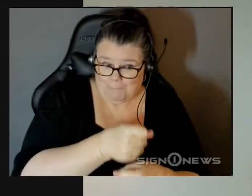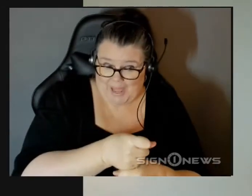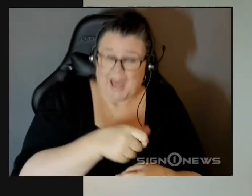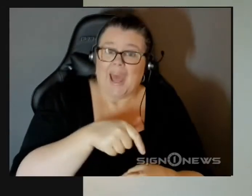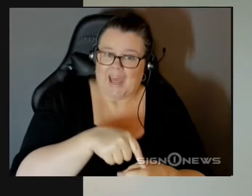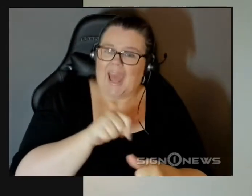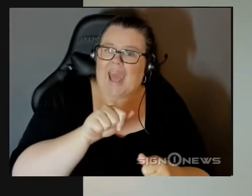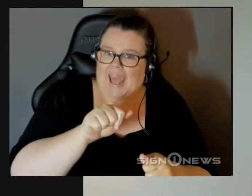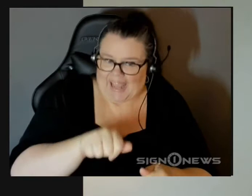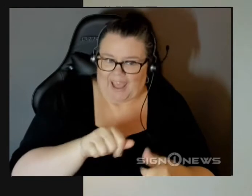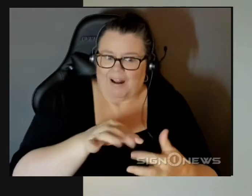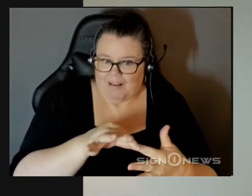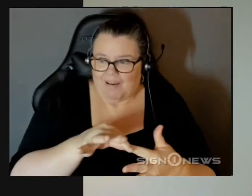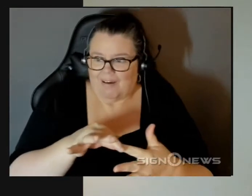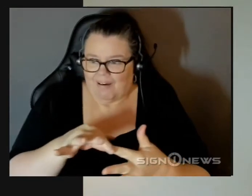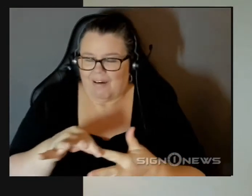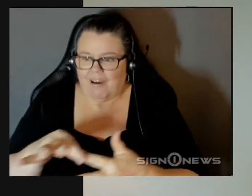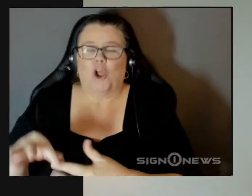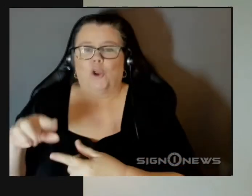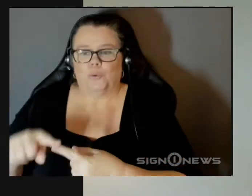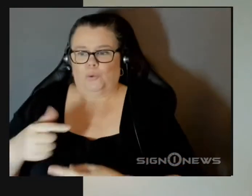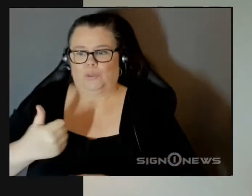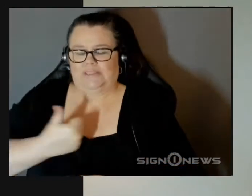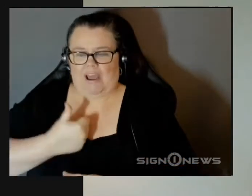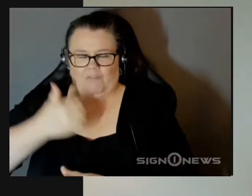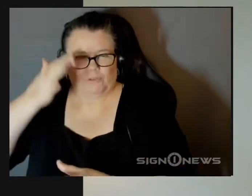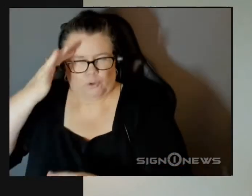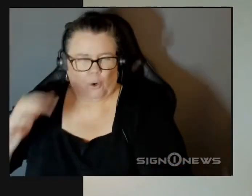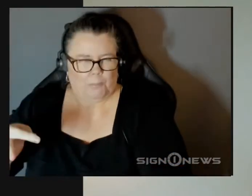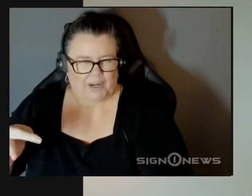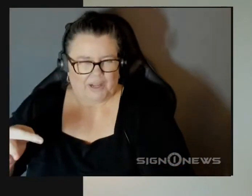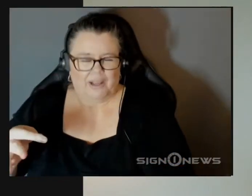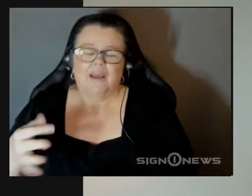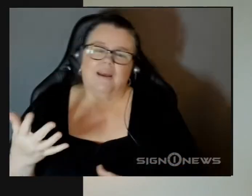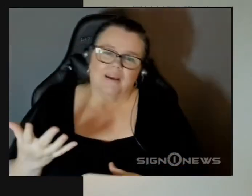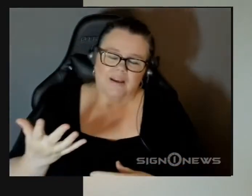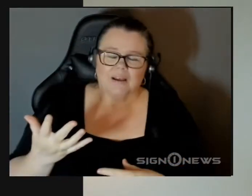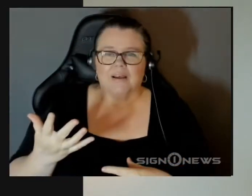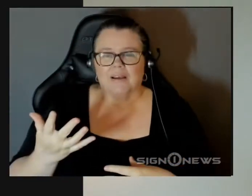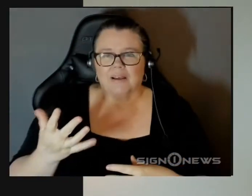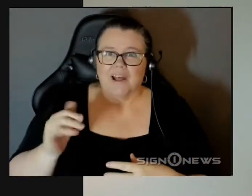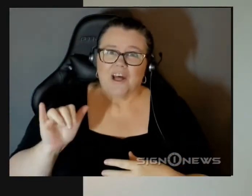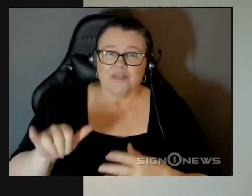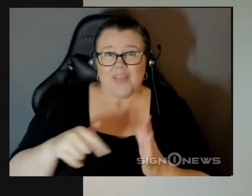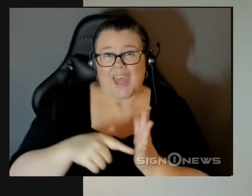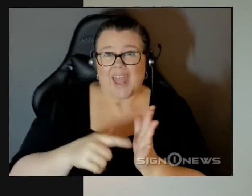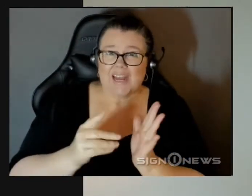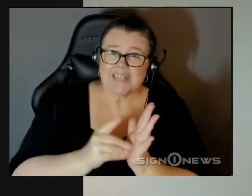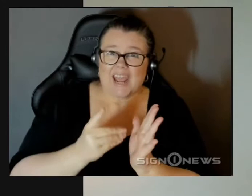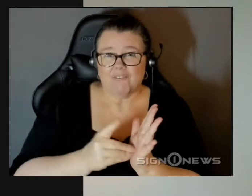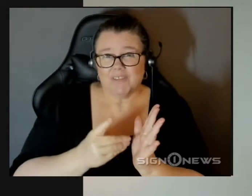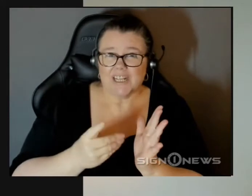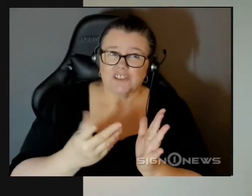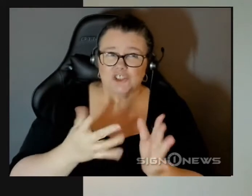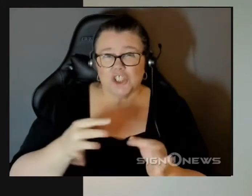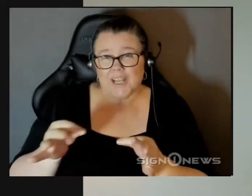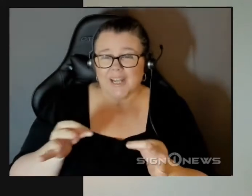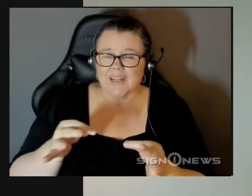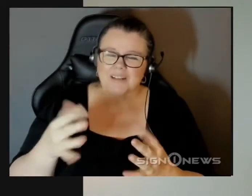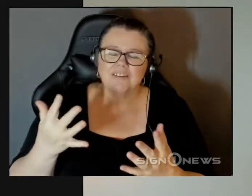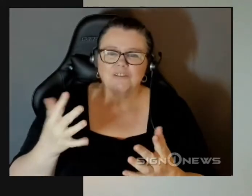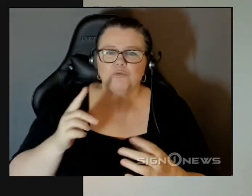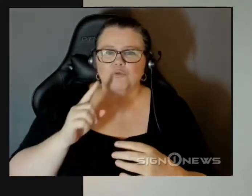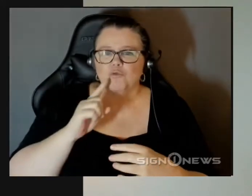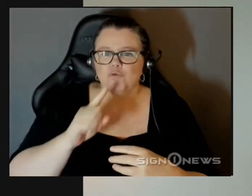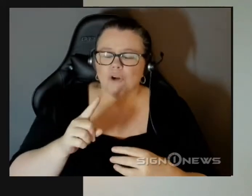support your self-determination. And so as a definition, we kind of use that it's a mashup of lots